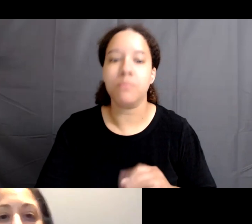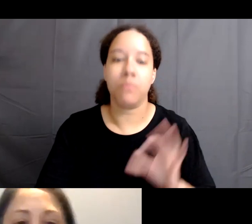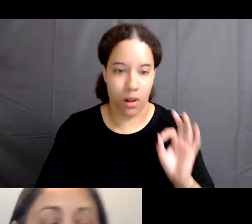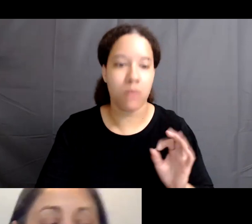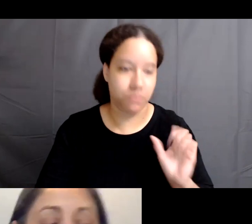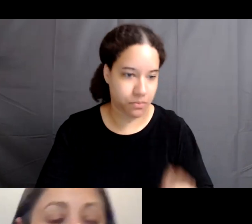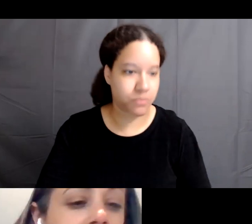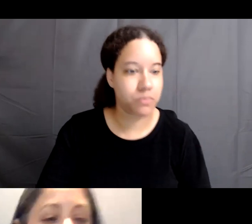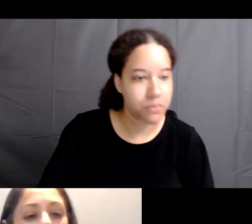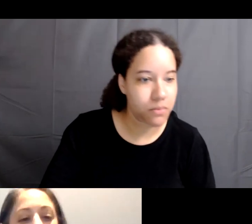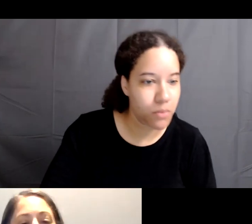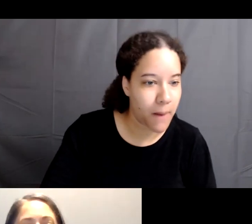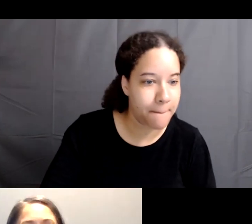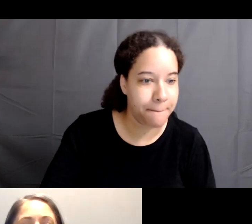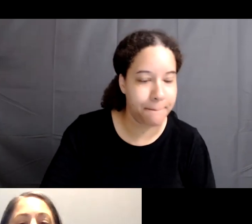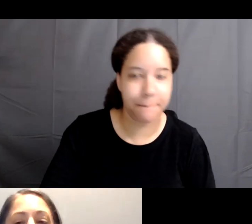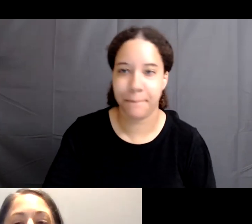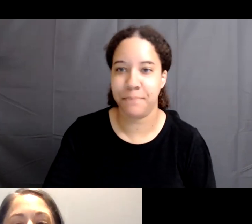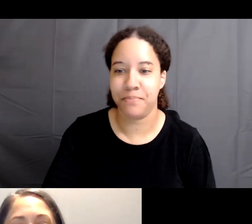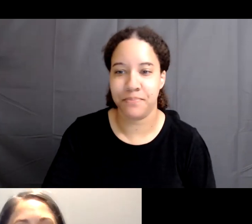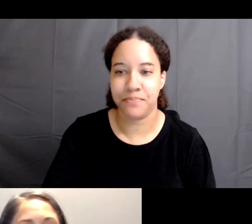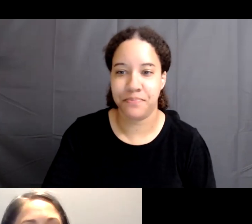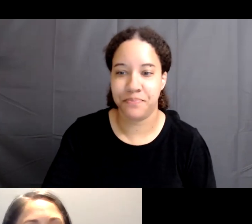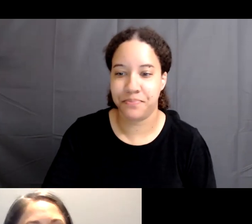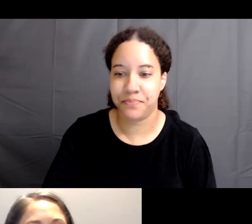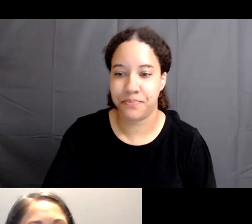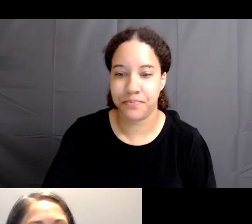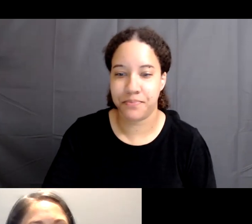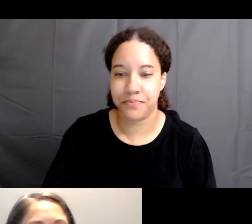Yep. okay, perfect. Thank you.